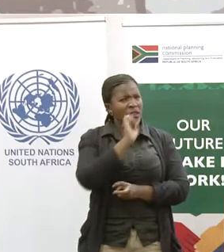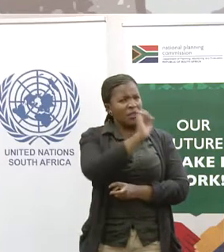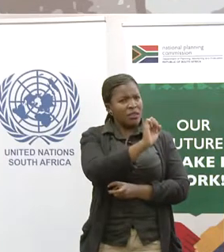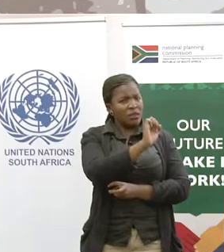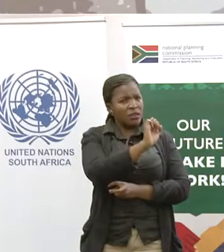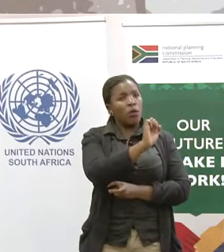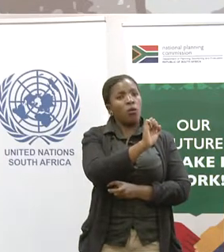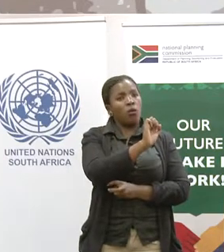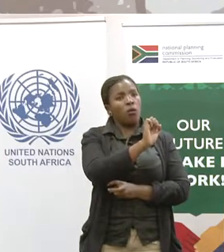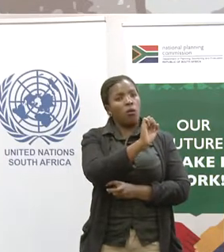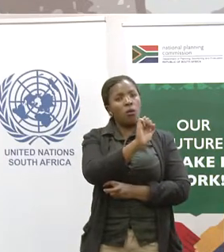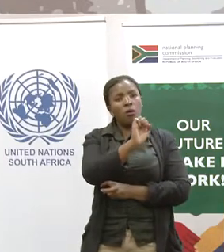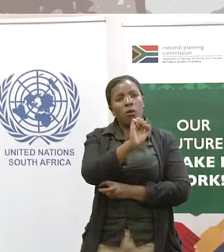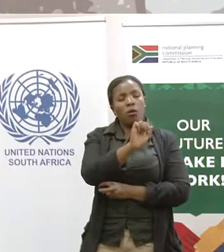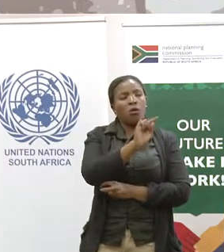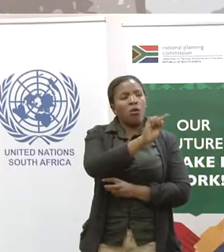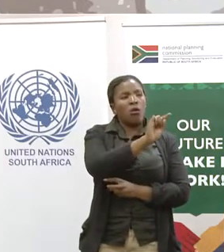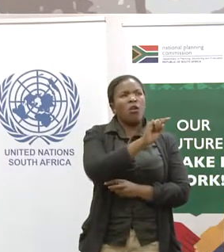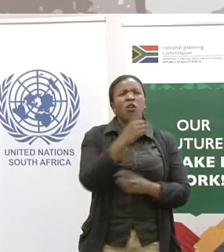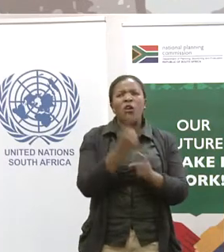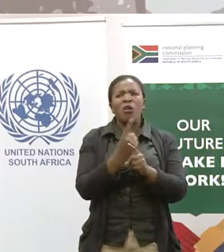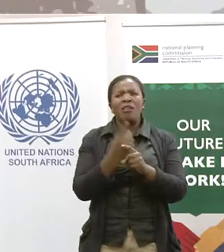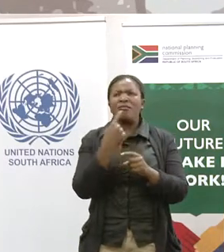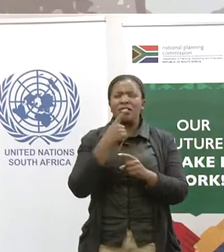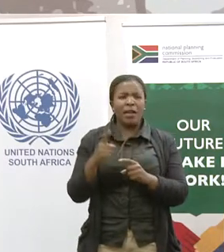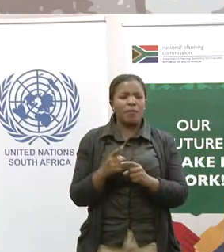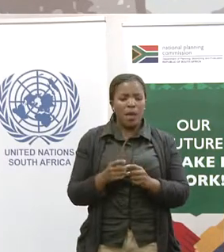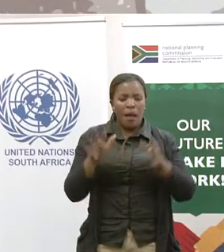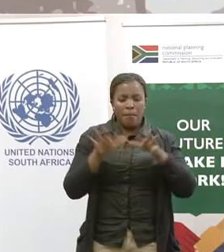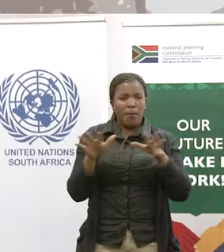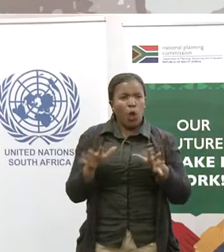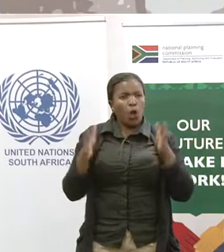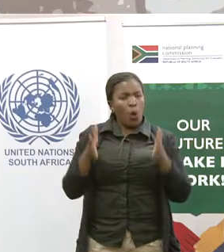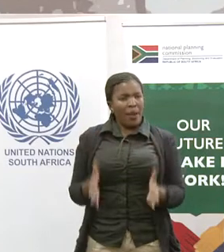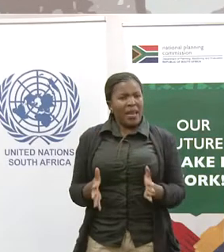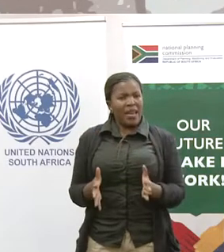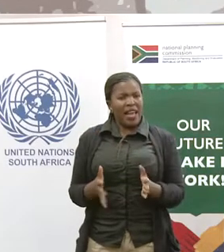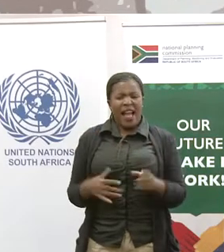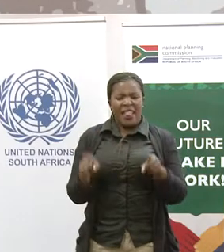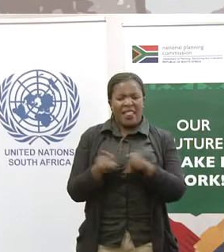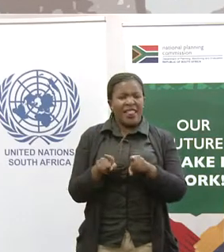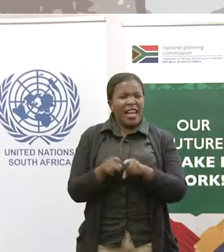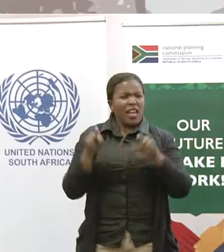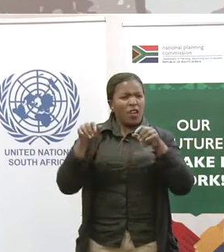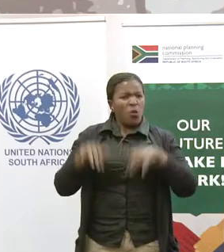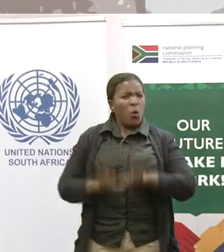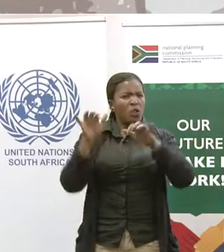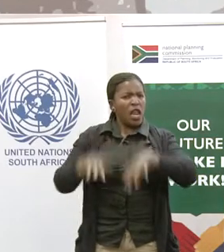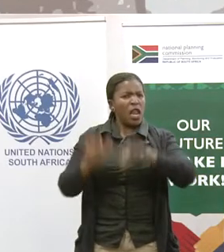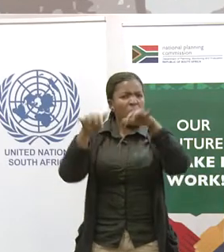is when he said that humanity is like an ocean. When a drop is dirty, it finds a way of cleaning